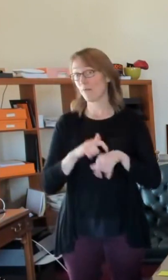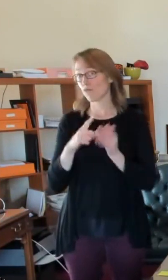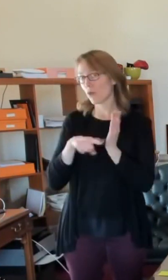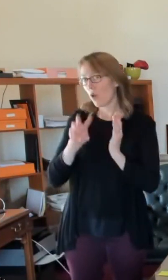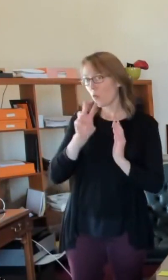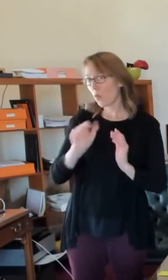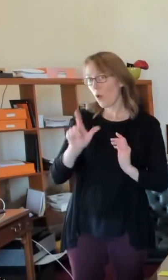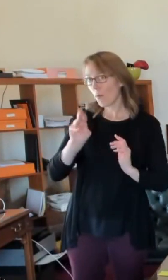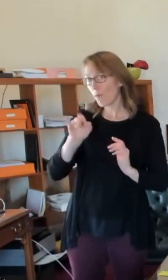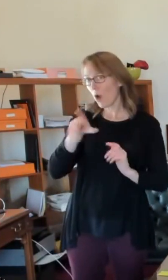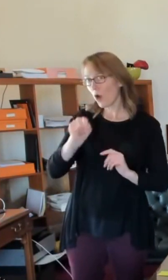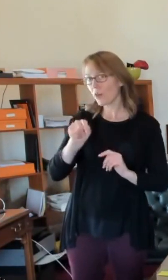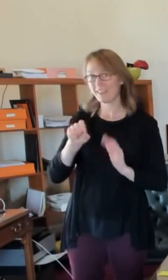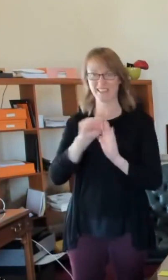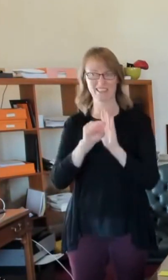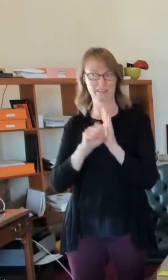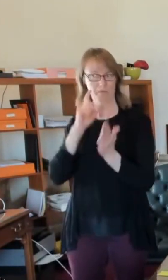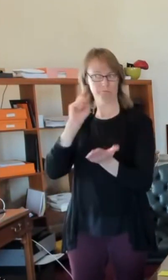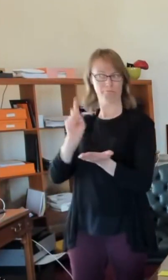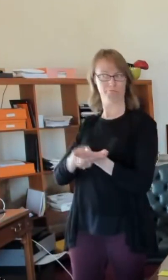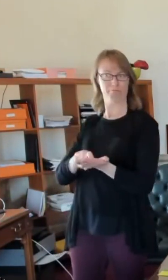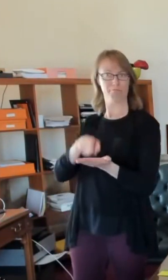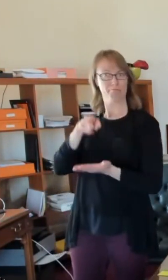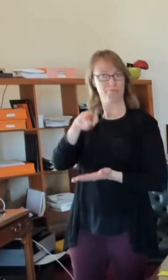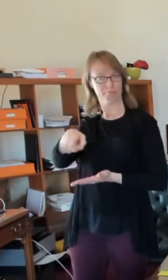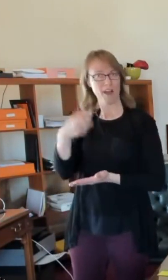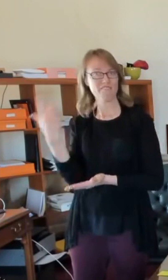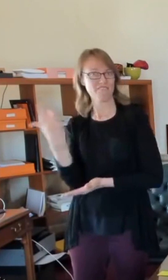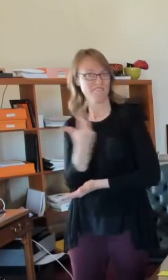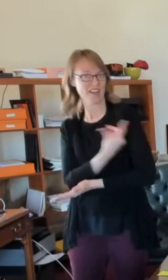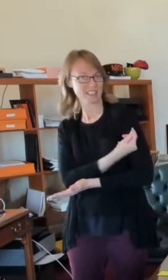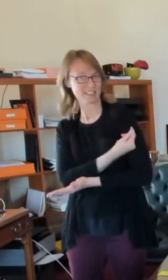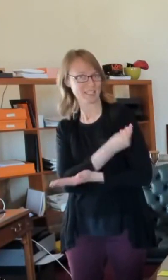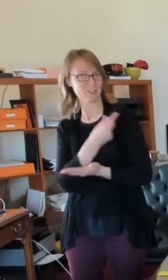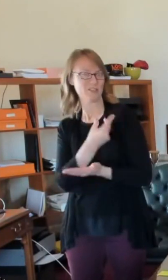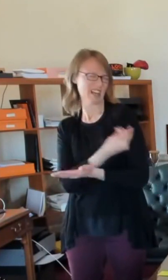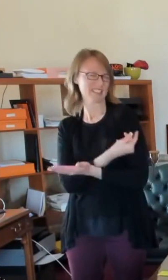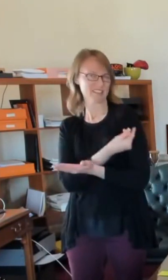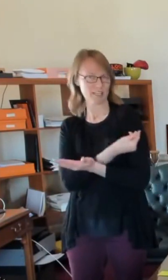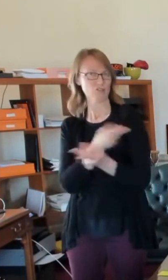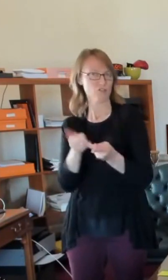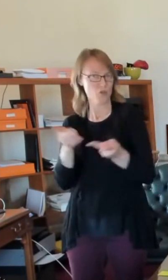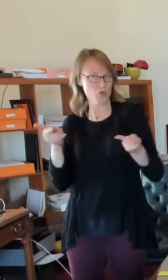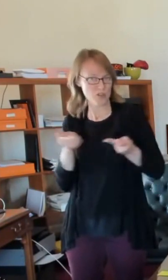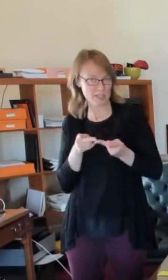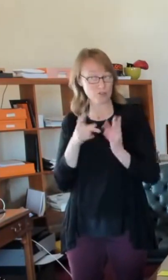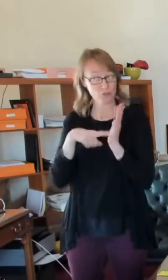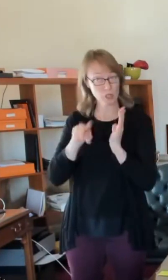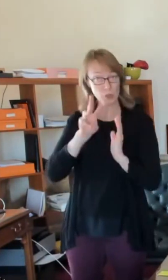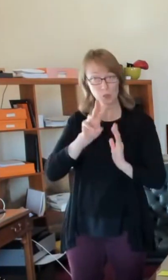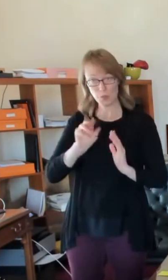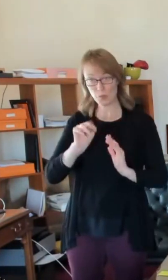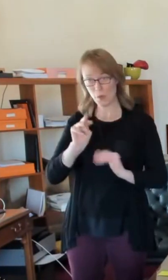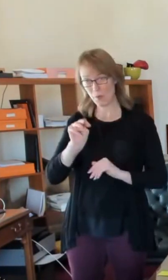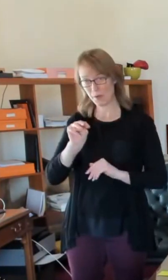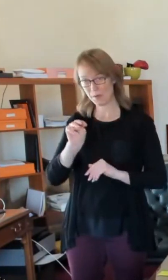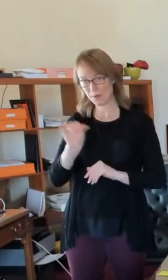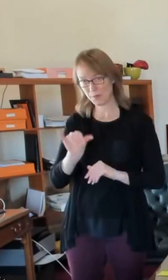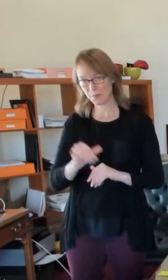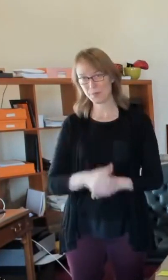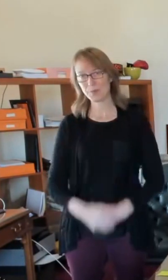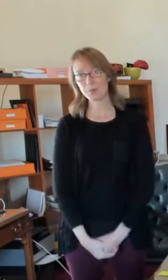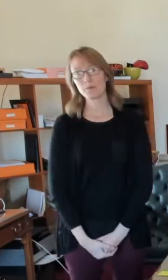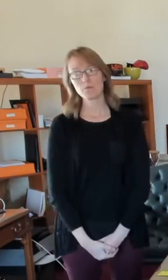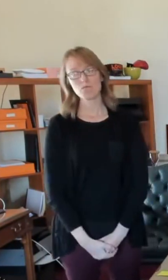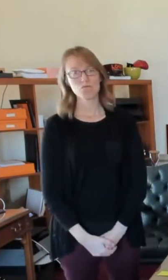is a state-designated vaccination location, so check with them as well, so